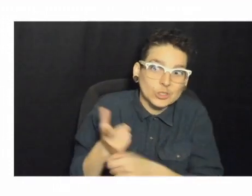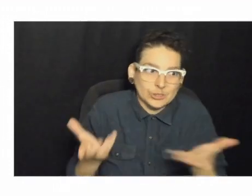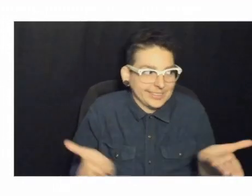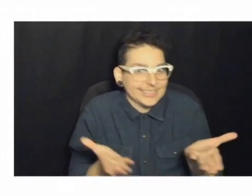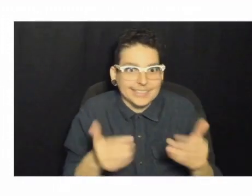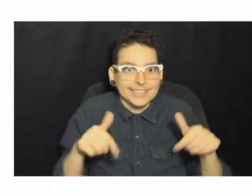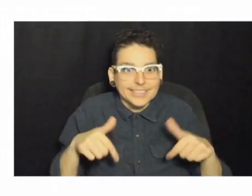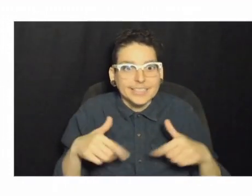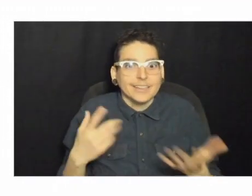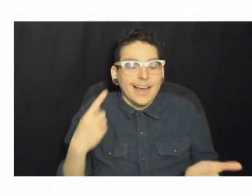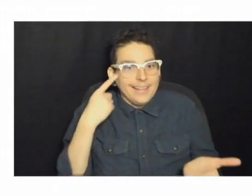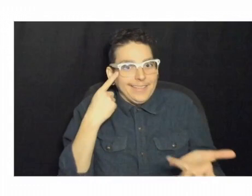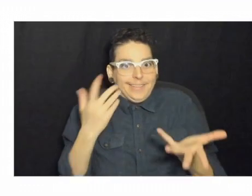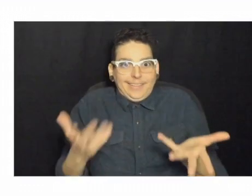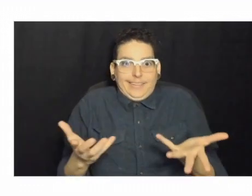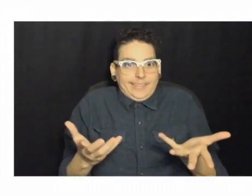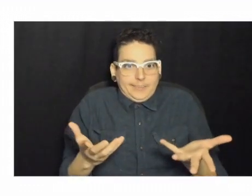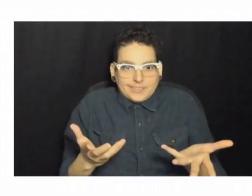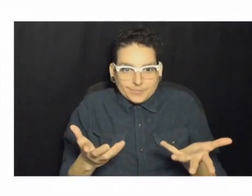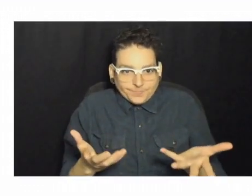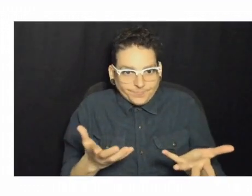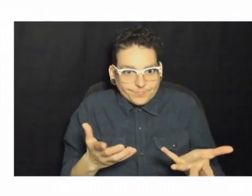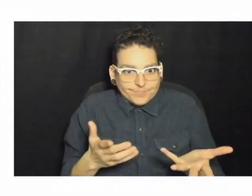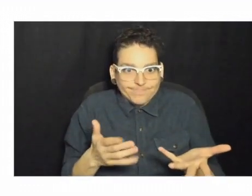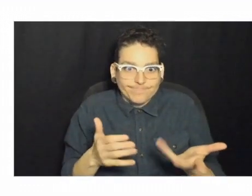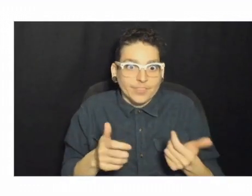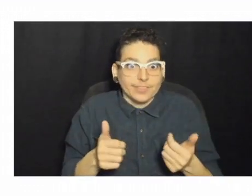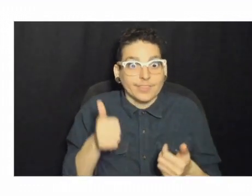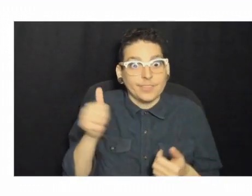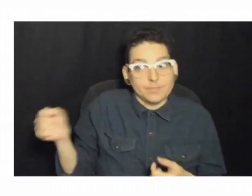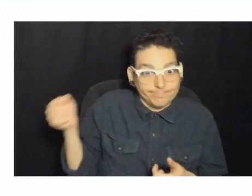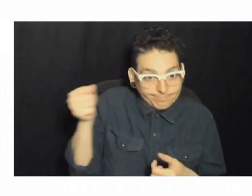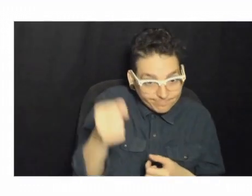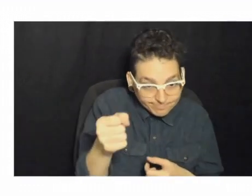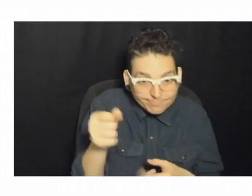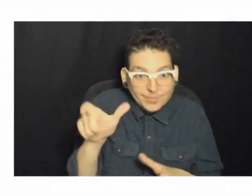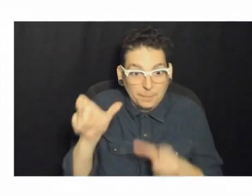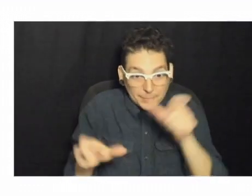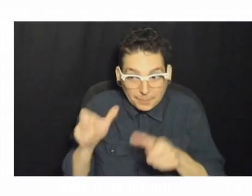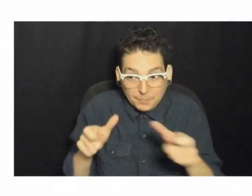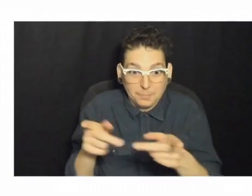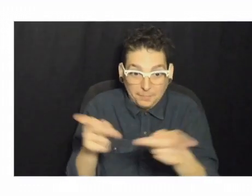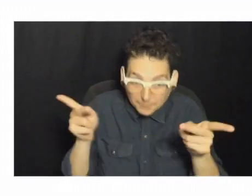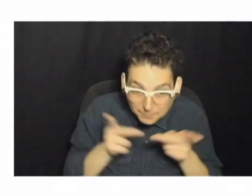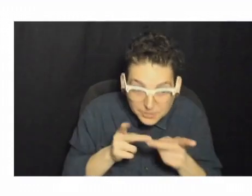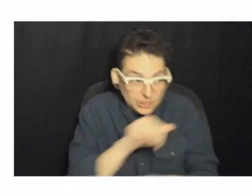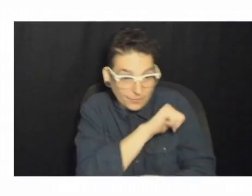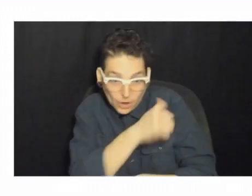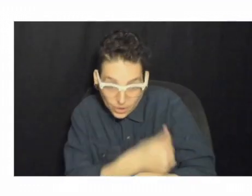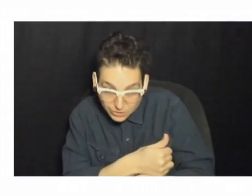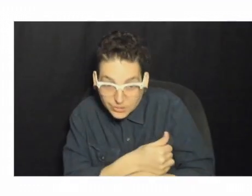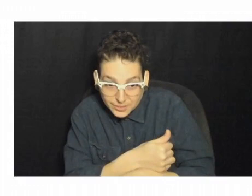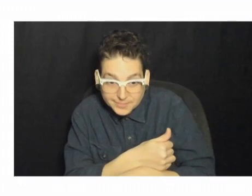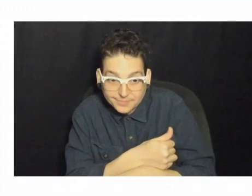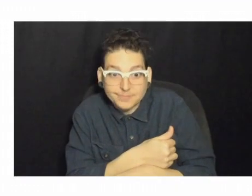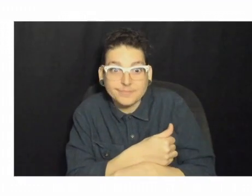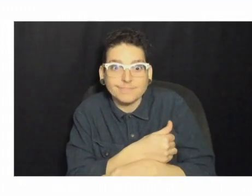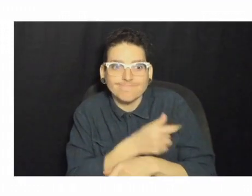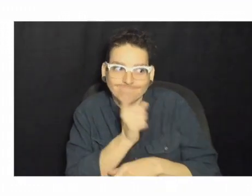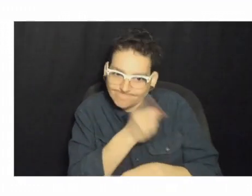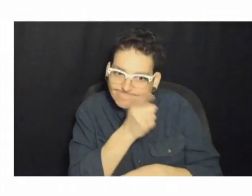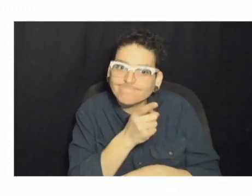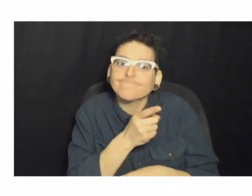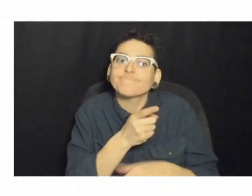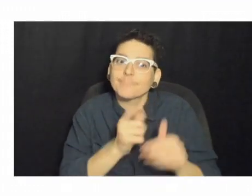in positions of authority accountable for how their tax dollars are used, and how the public's health